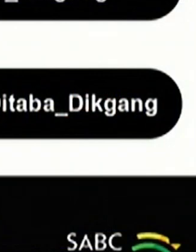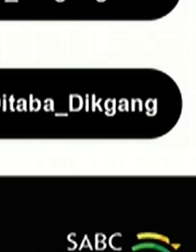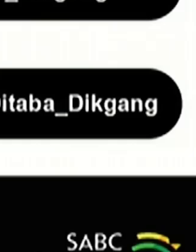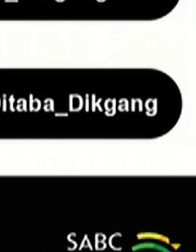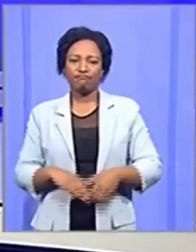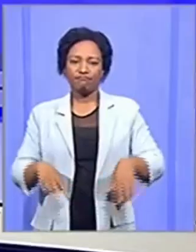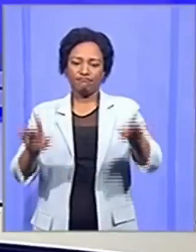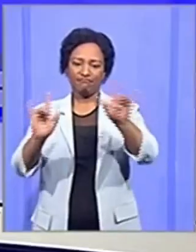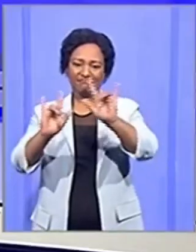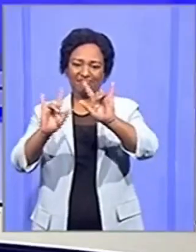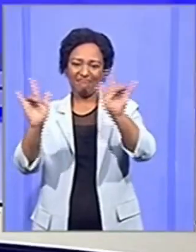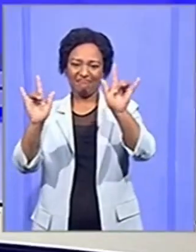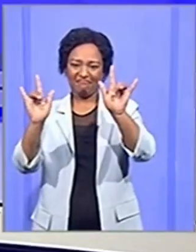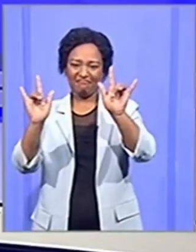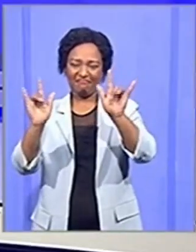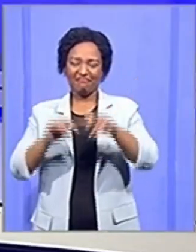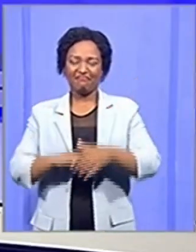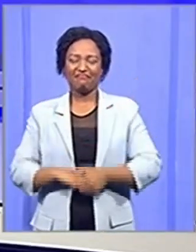nne boroko.